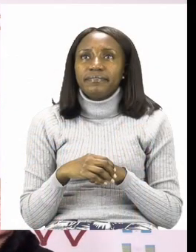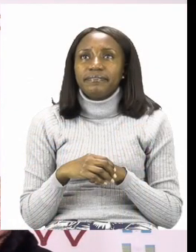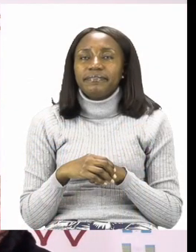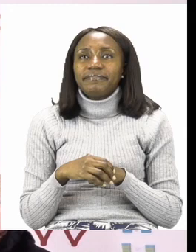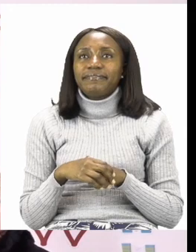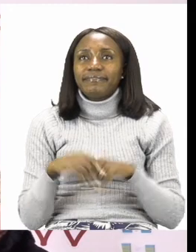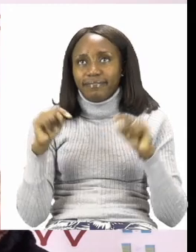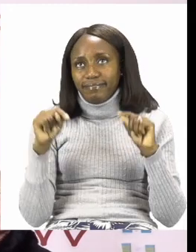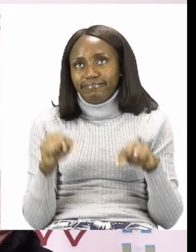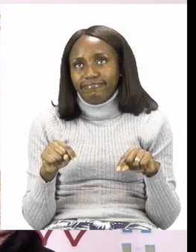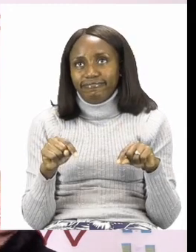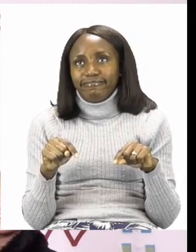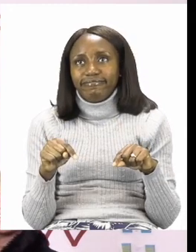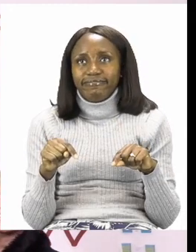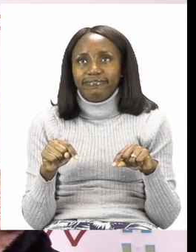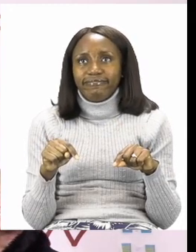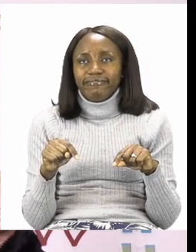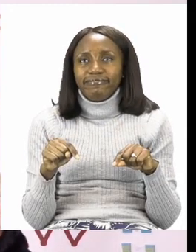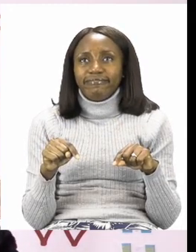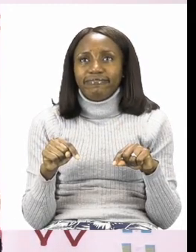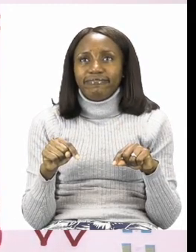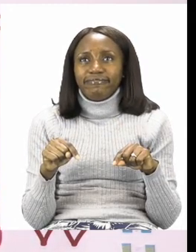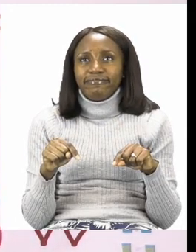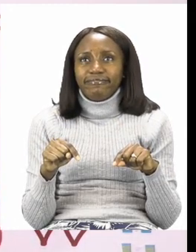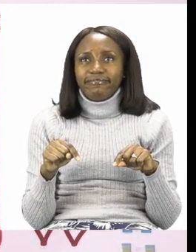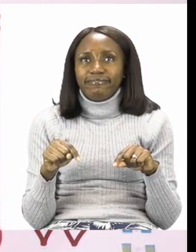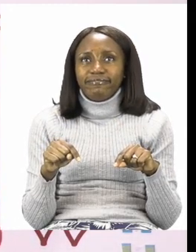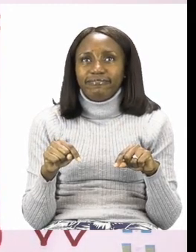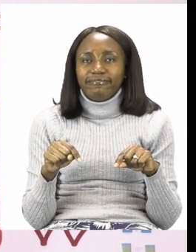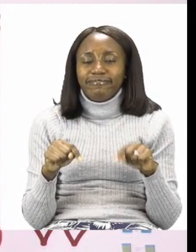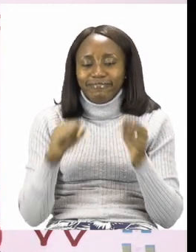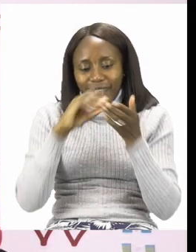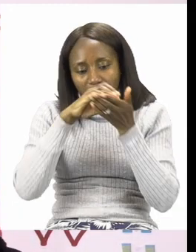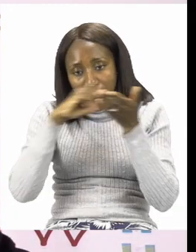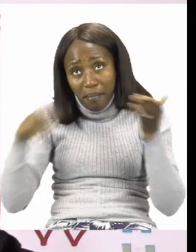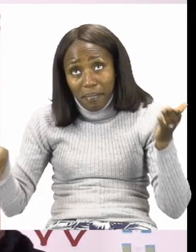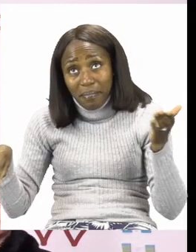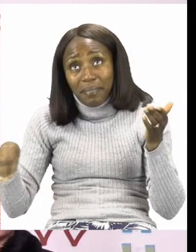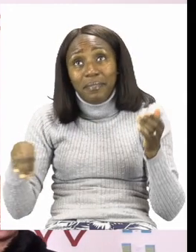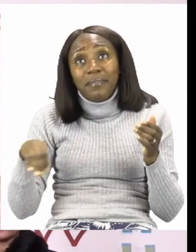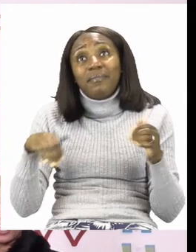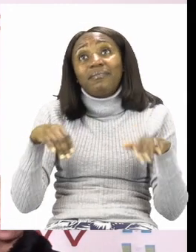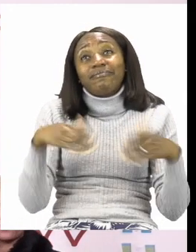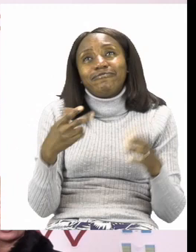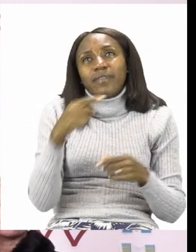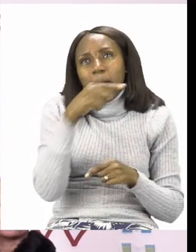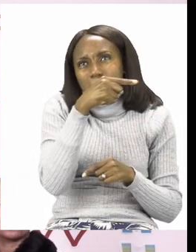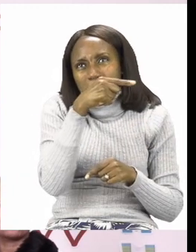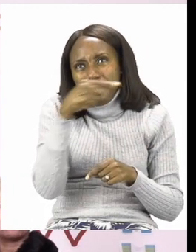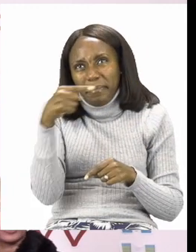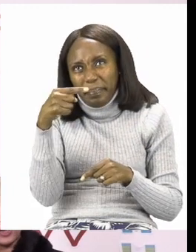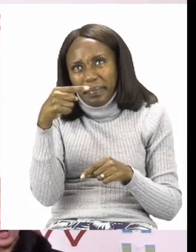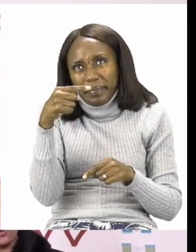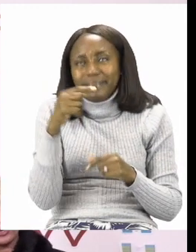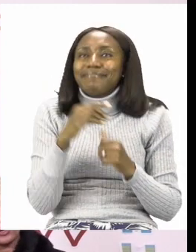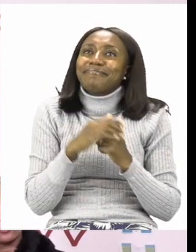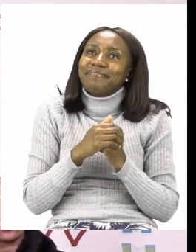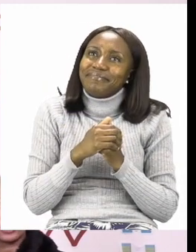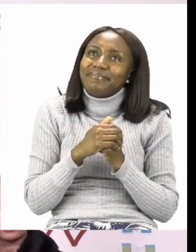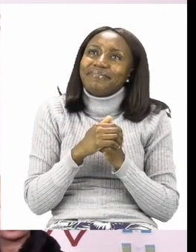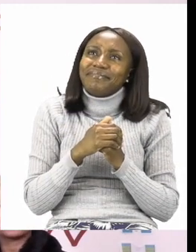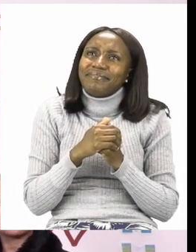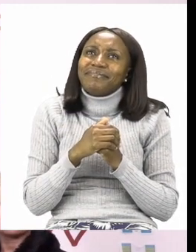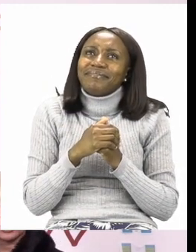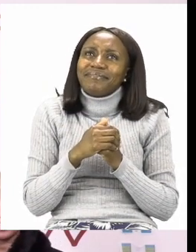Up next, grade 2s, we are going to do subtraction. Okay, so by now we